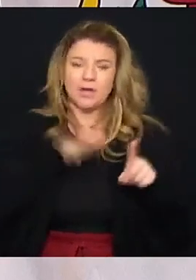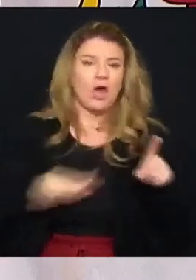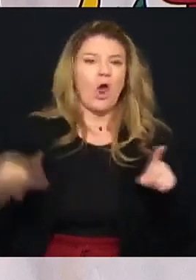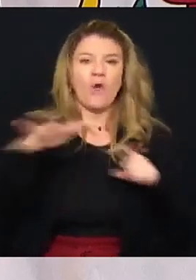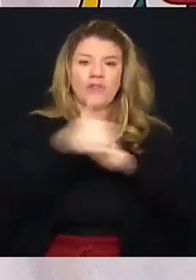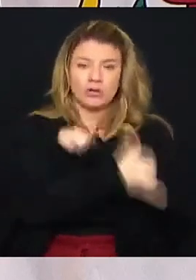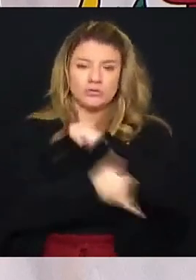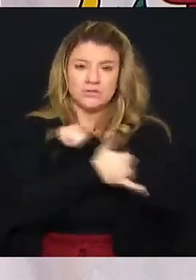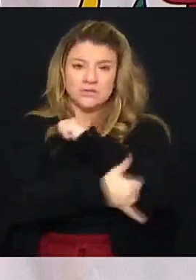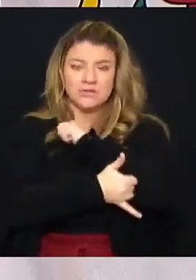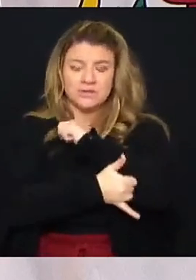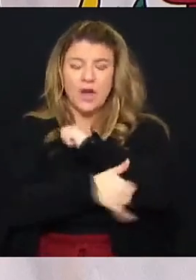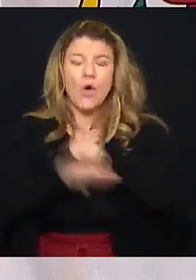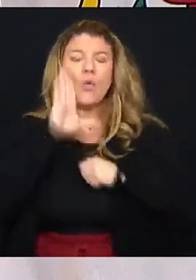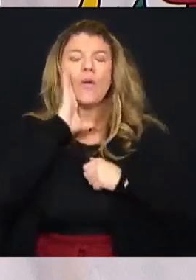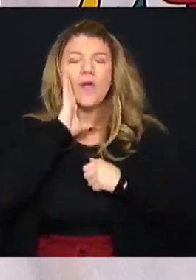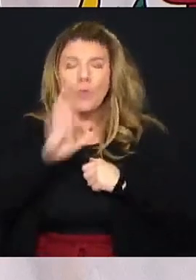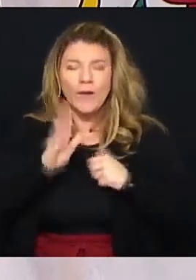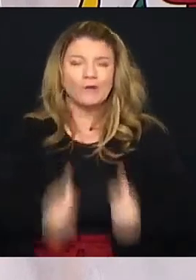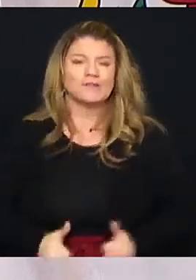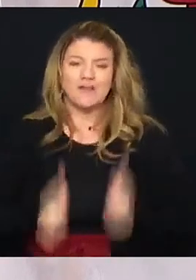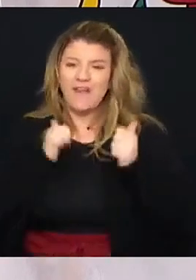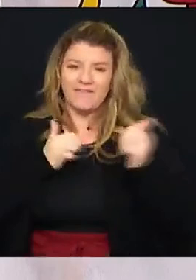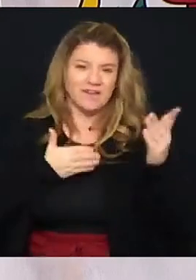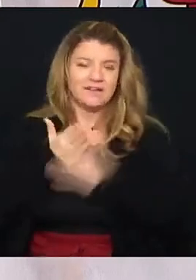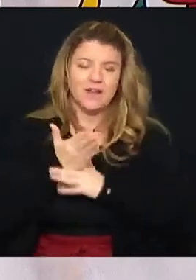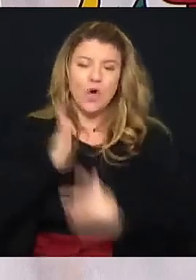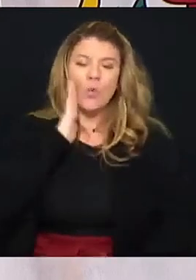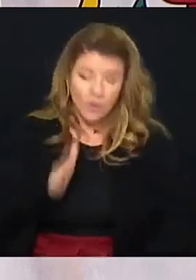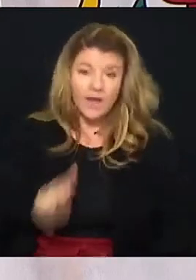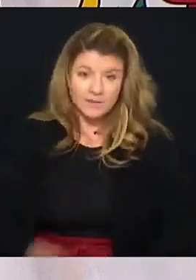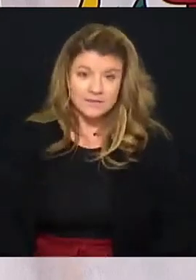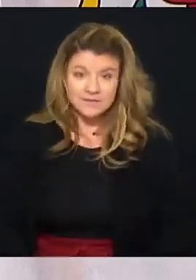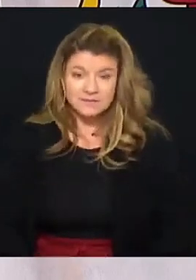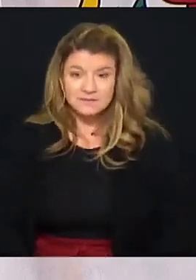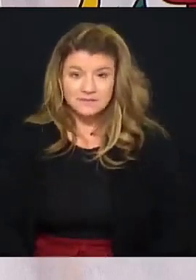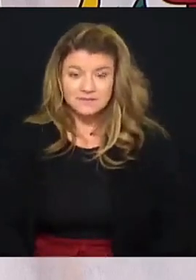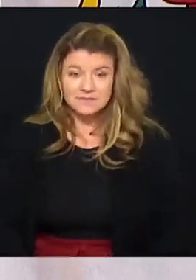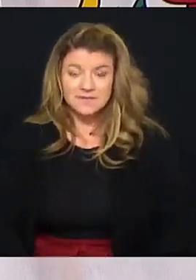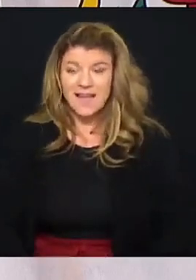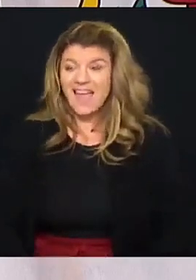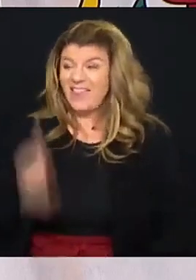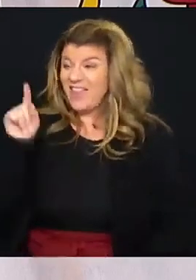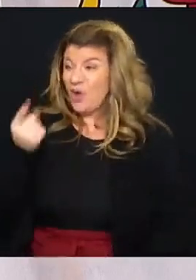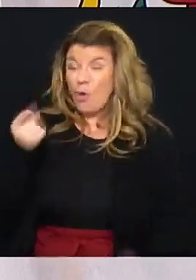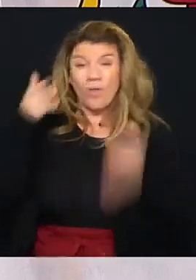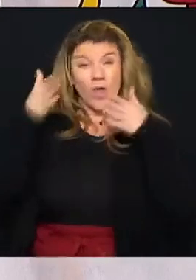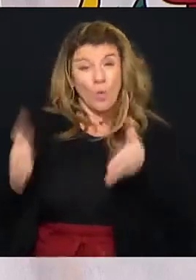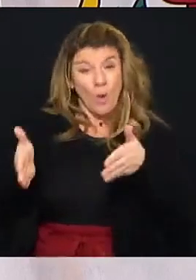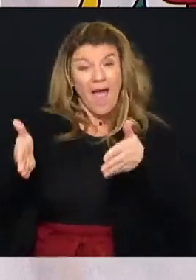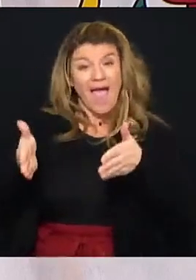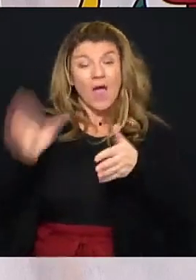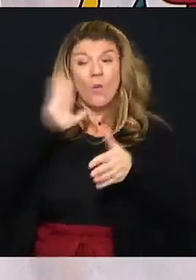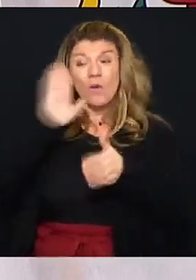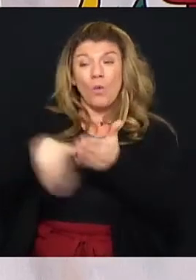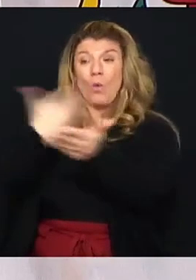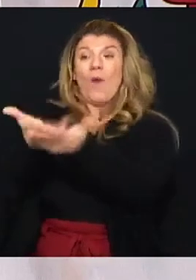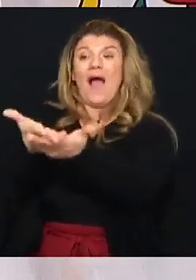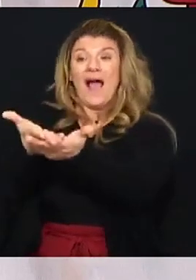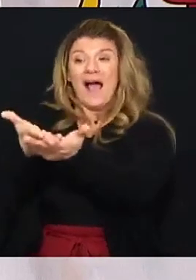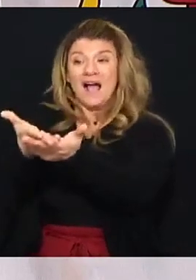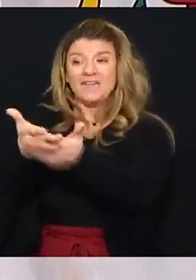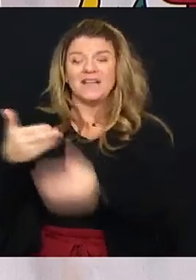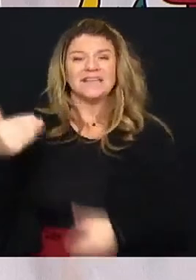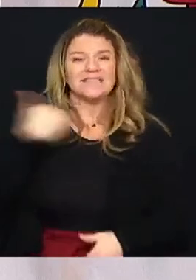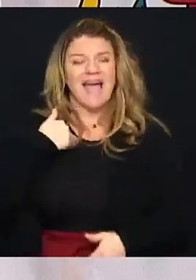country. We'll survive it. We'll get through this pandemic. The only way we're going to get there, though, is to